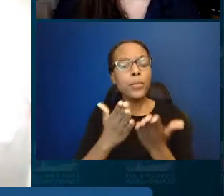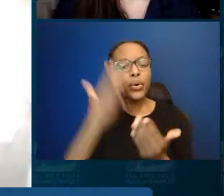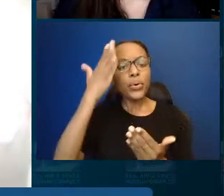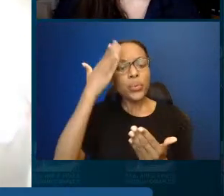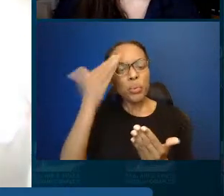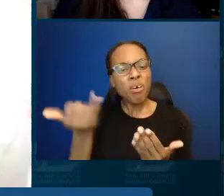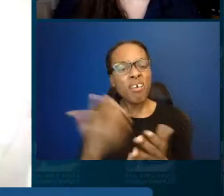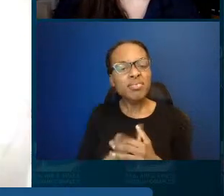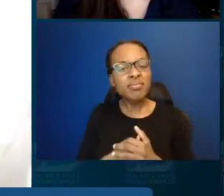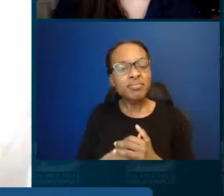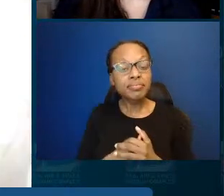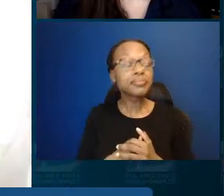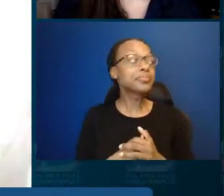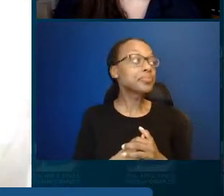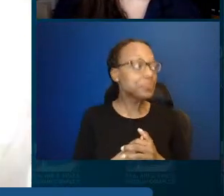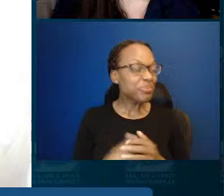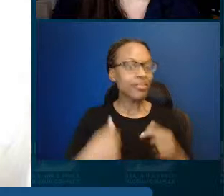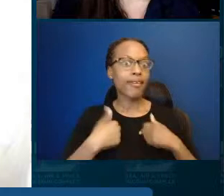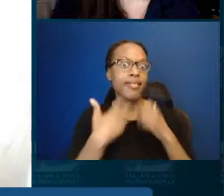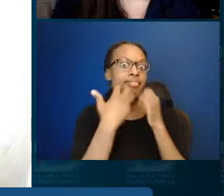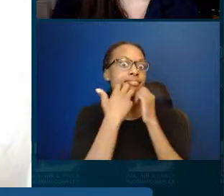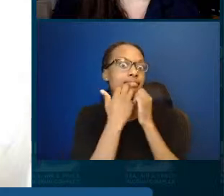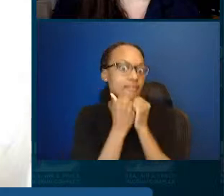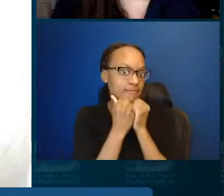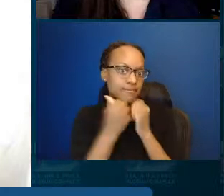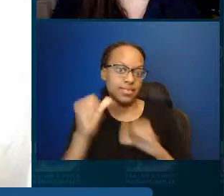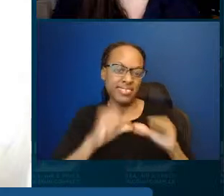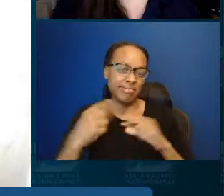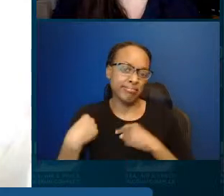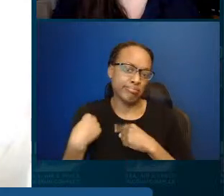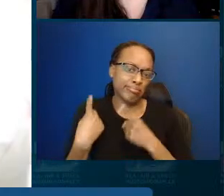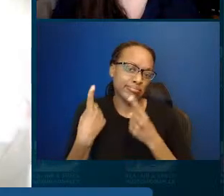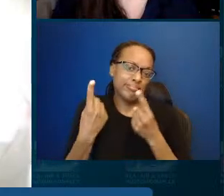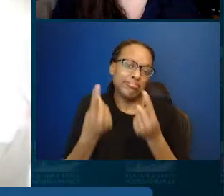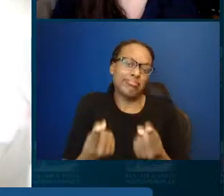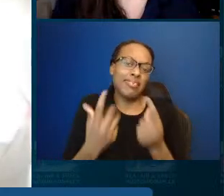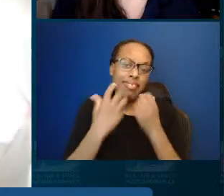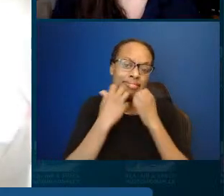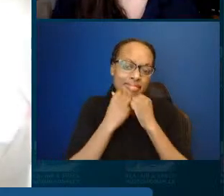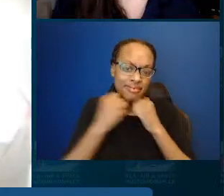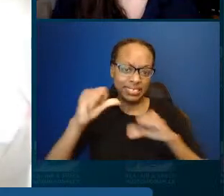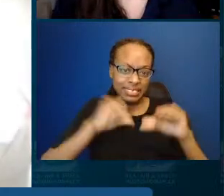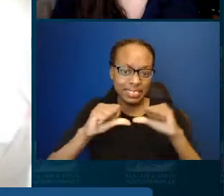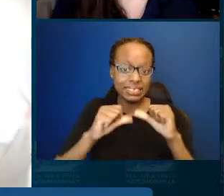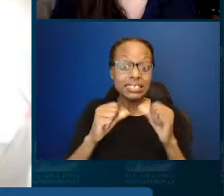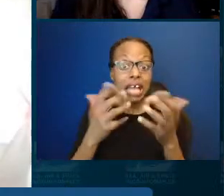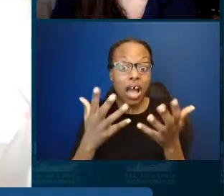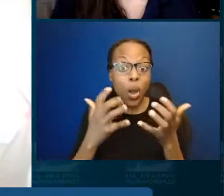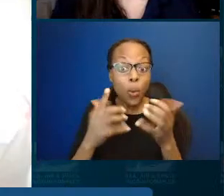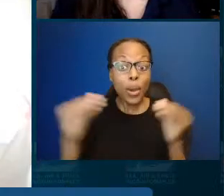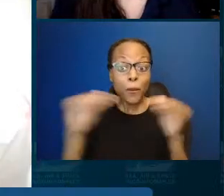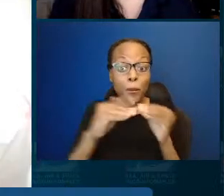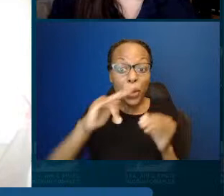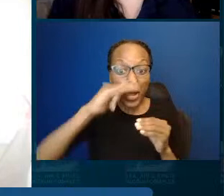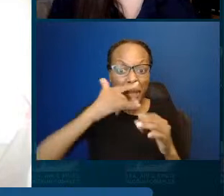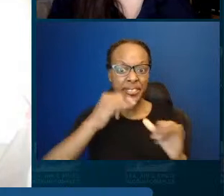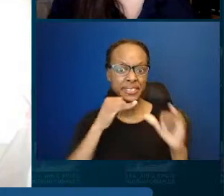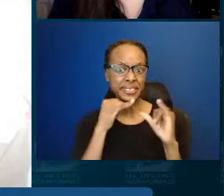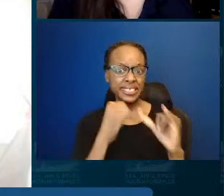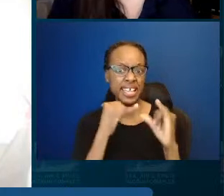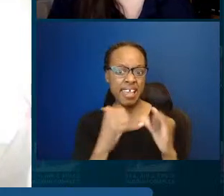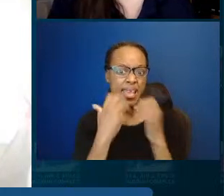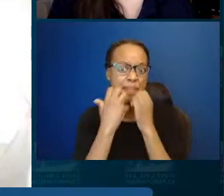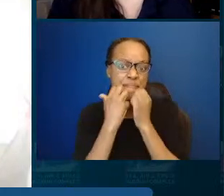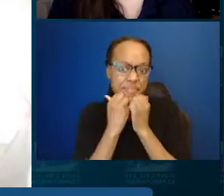I love science, and I have always loved science, and I wanted more kids to love science just the way that